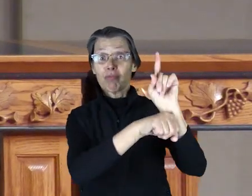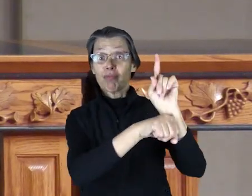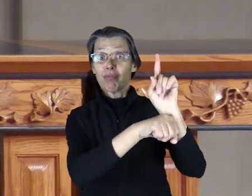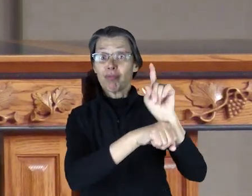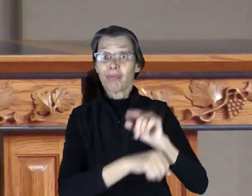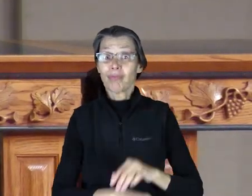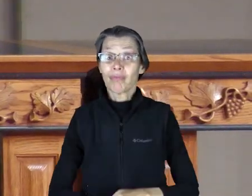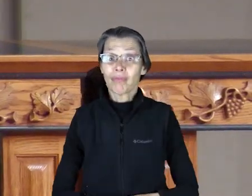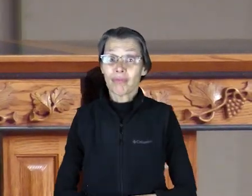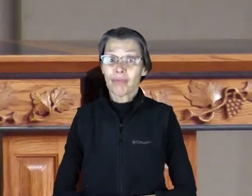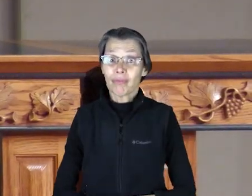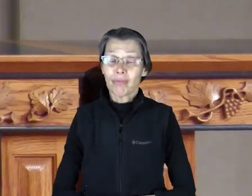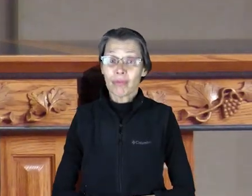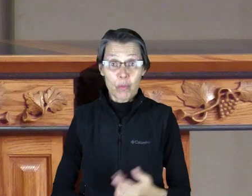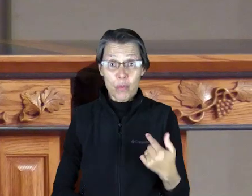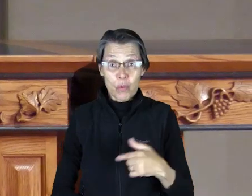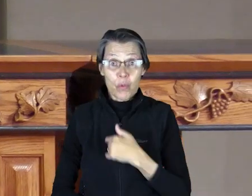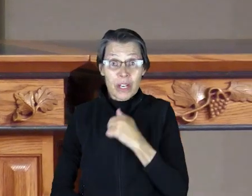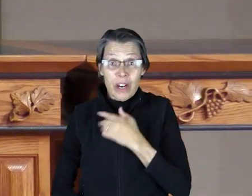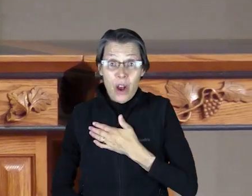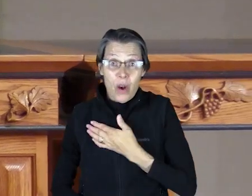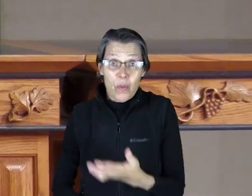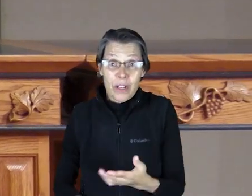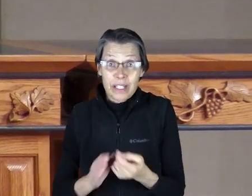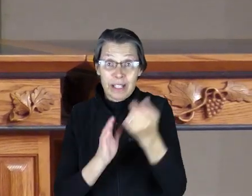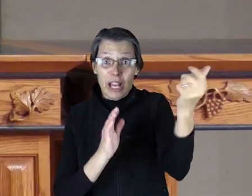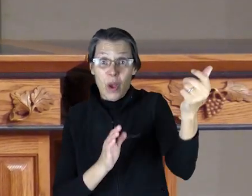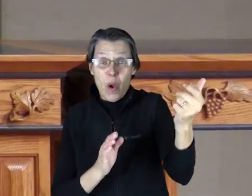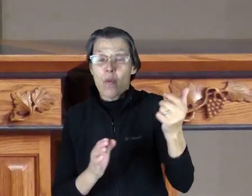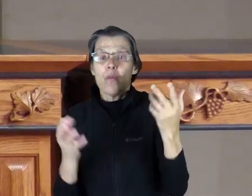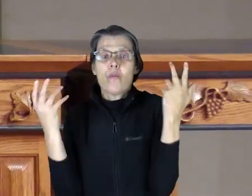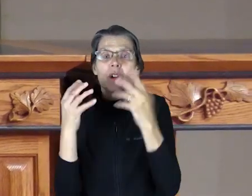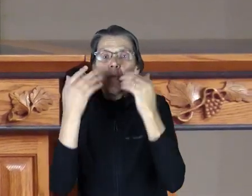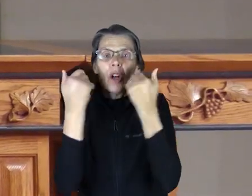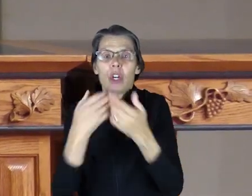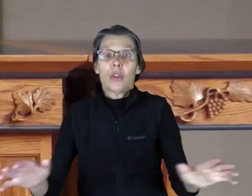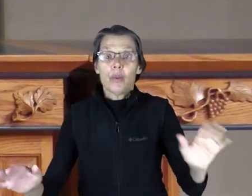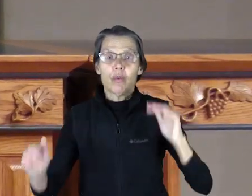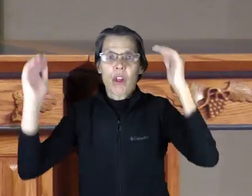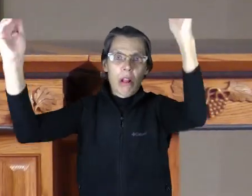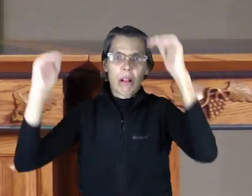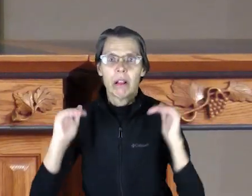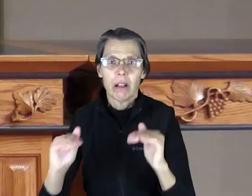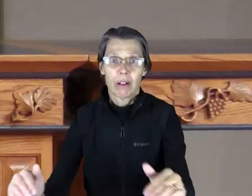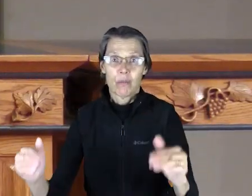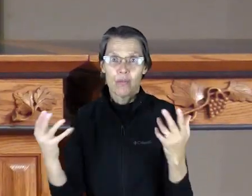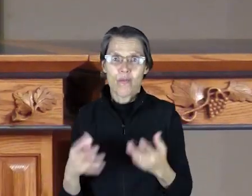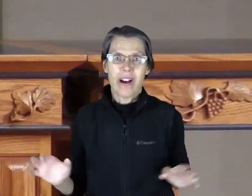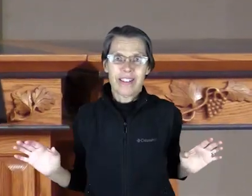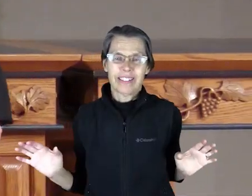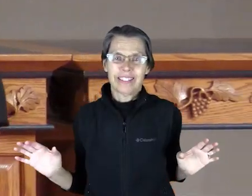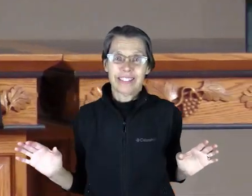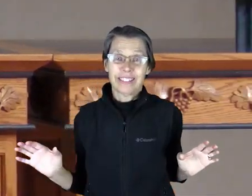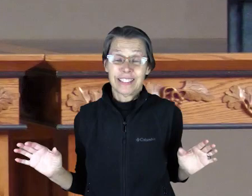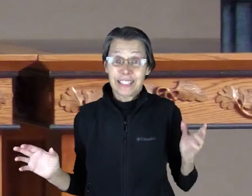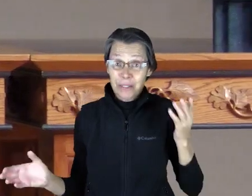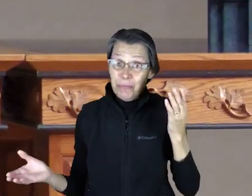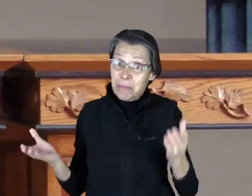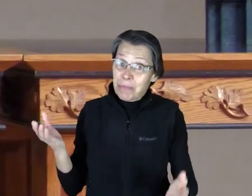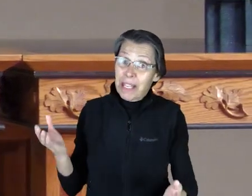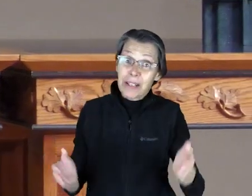What is it that we've been unwilling to let go because we're afraid of losing that status and that position? Maybe like